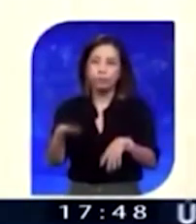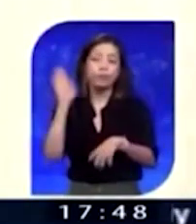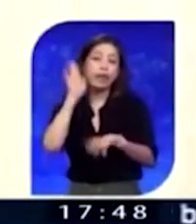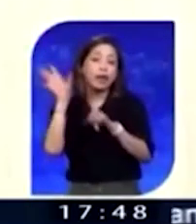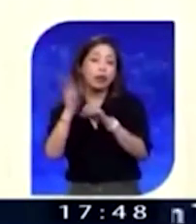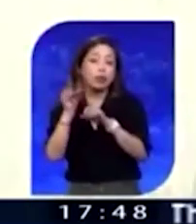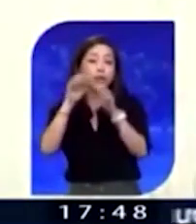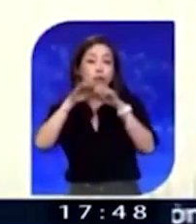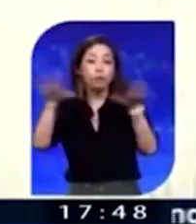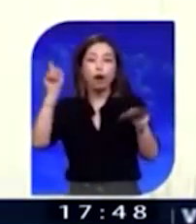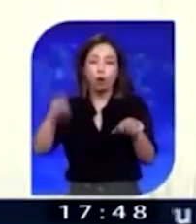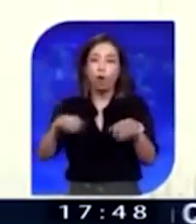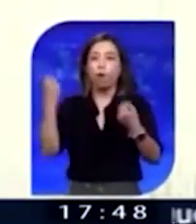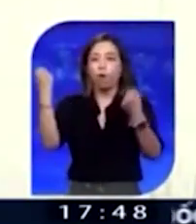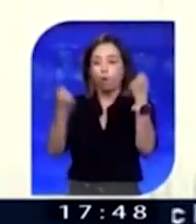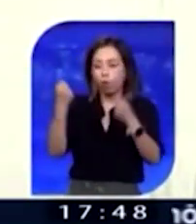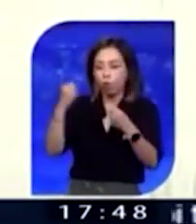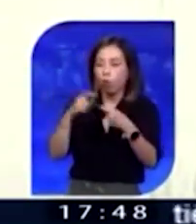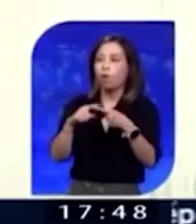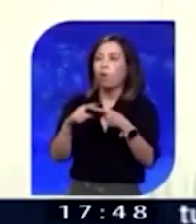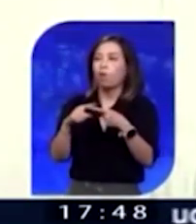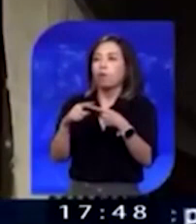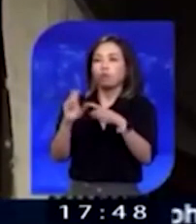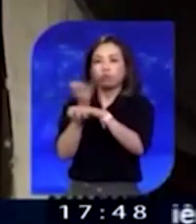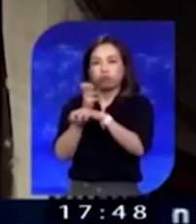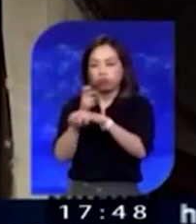statement, adding that an investigation into the case is underway.